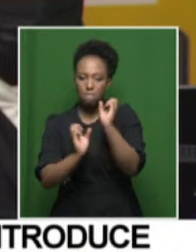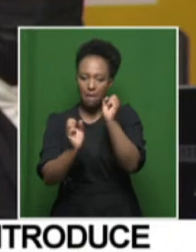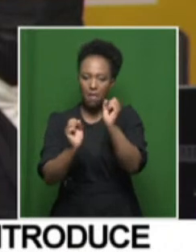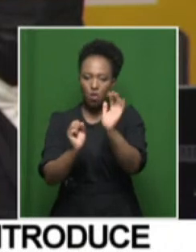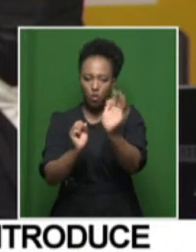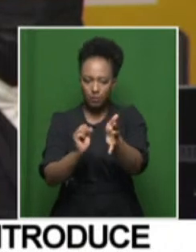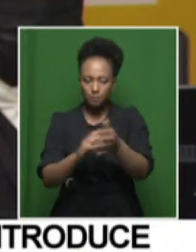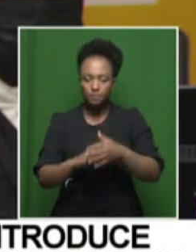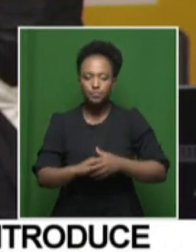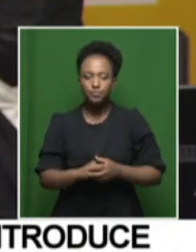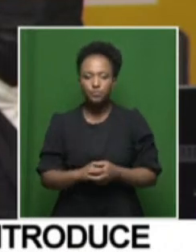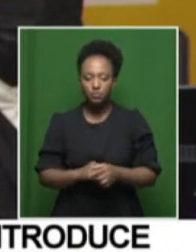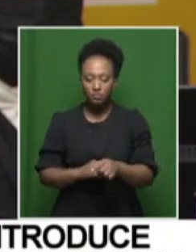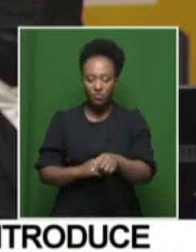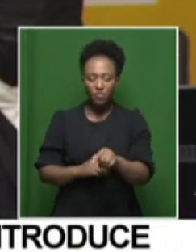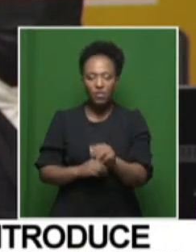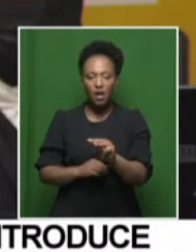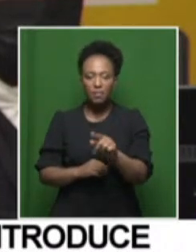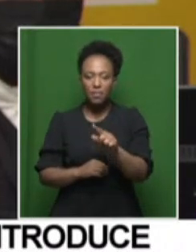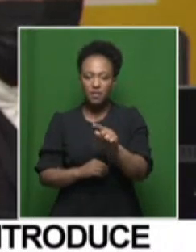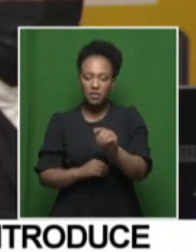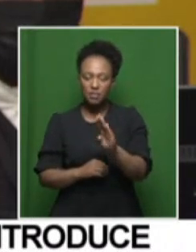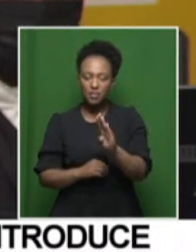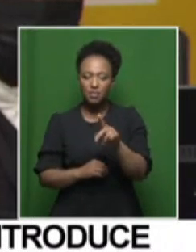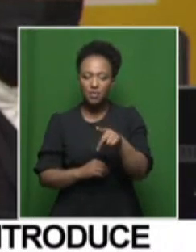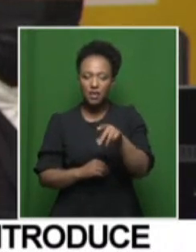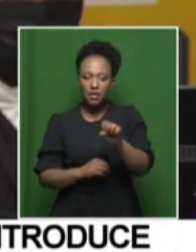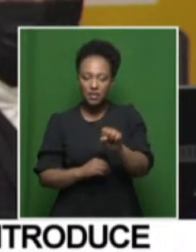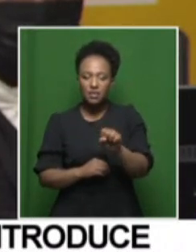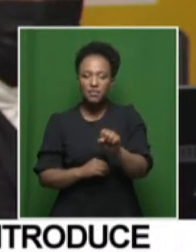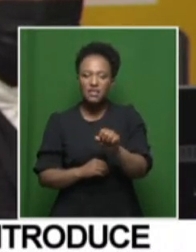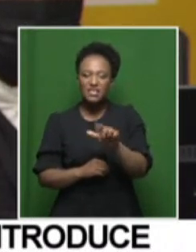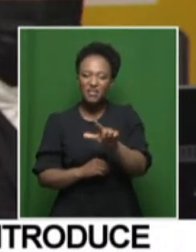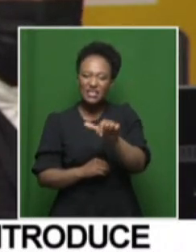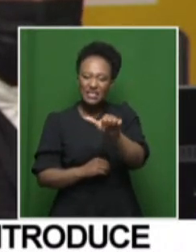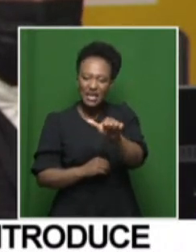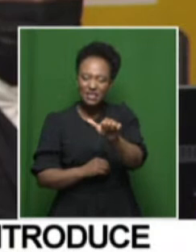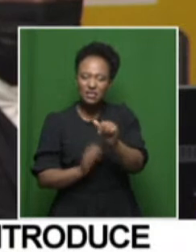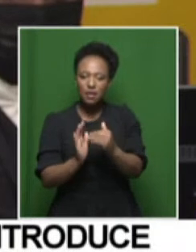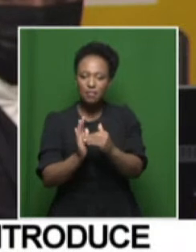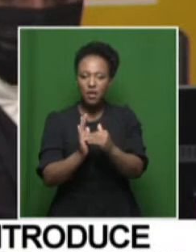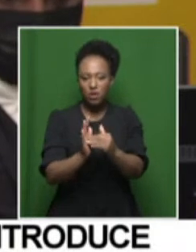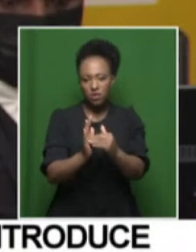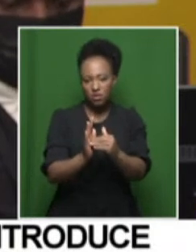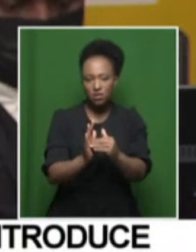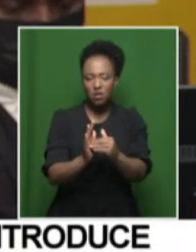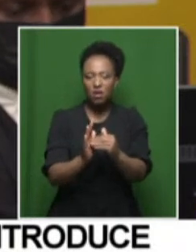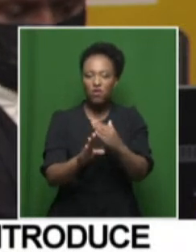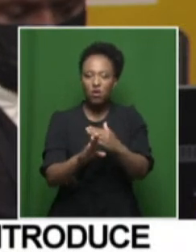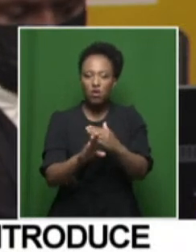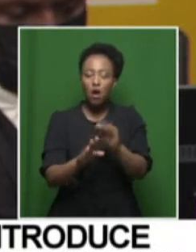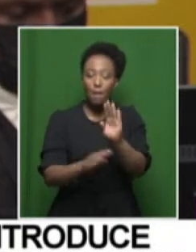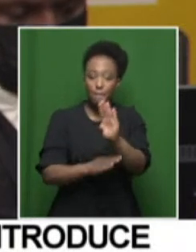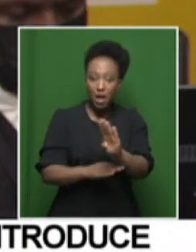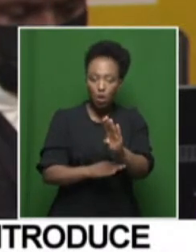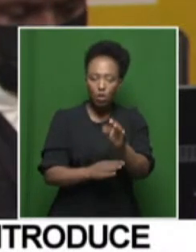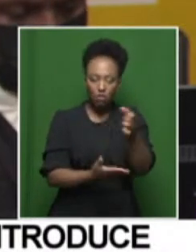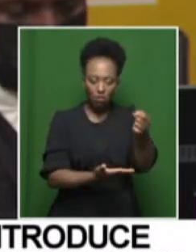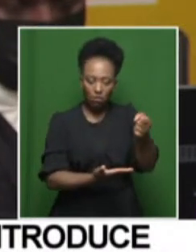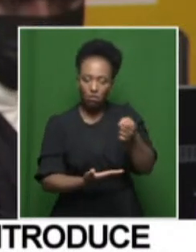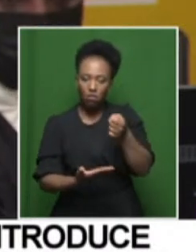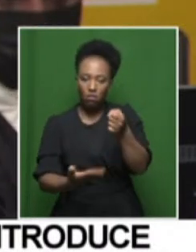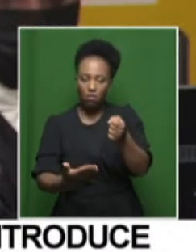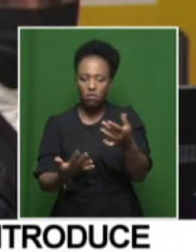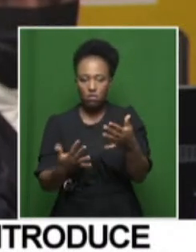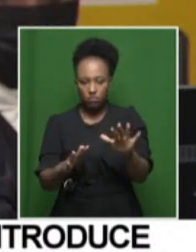Over the medium term, 76 billion rand is allocated for job creation programs. In this